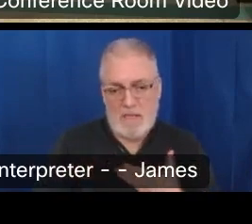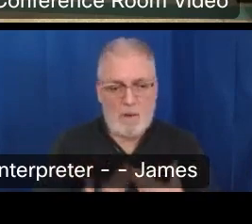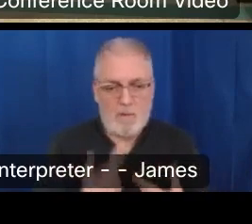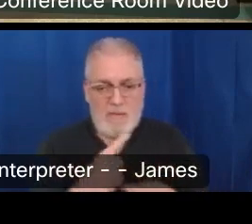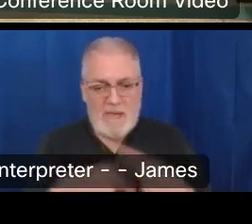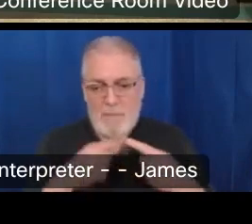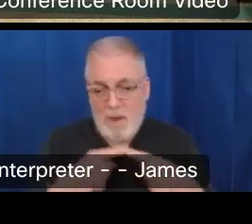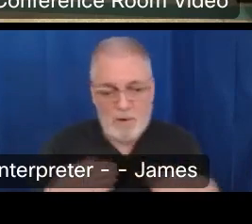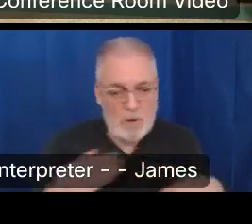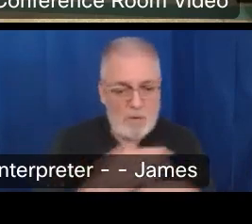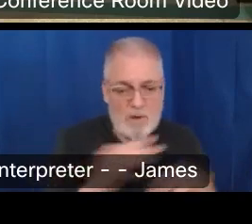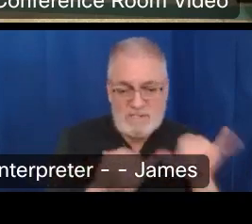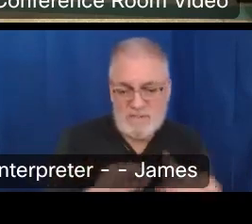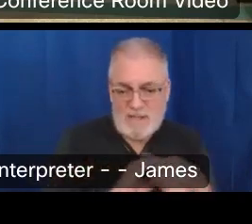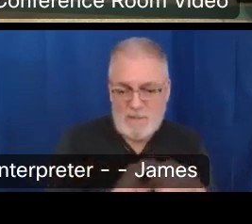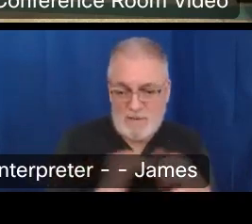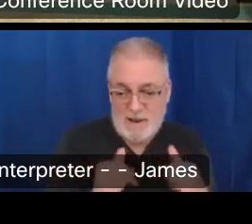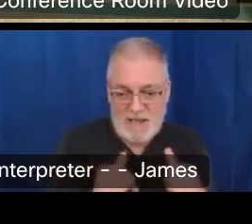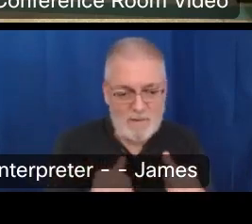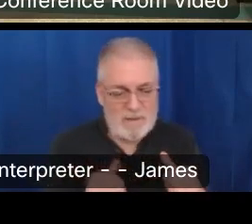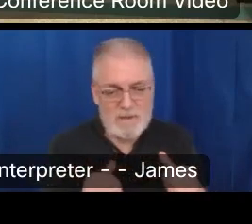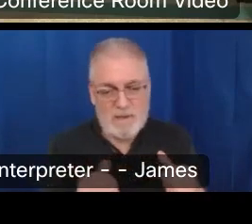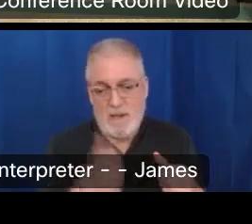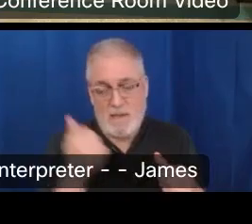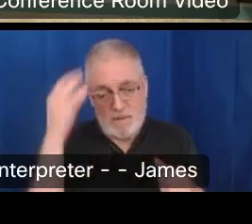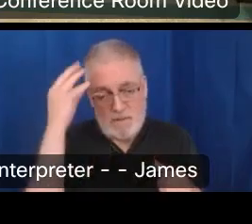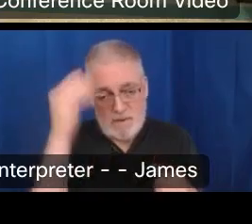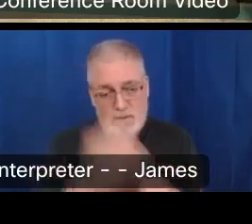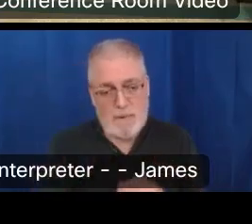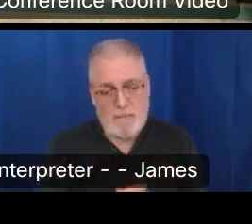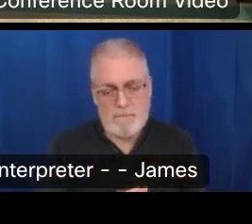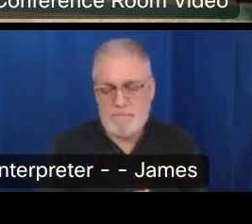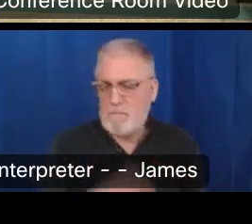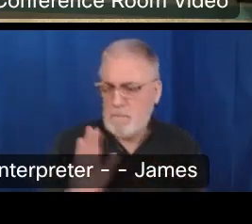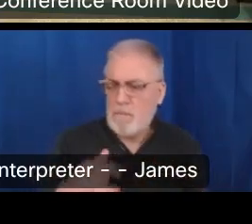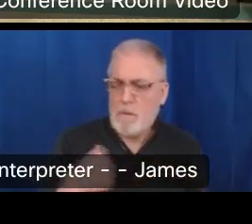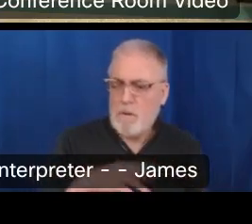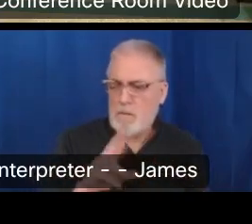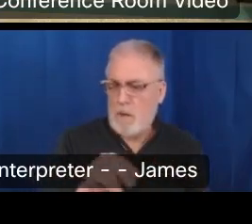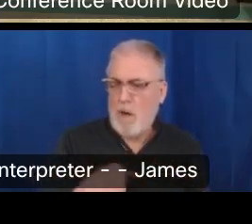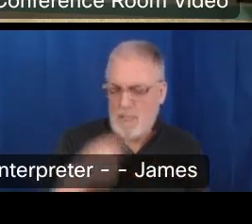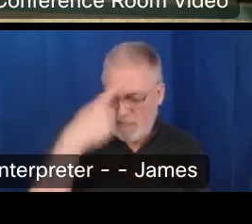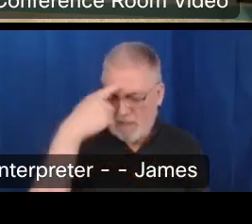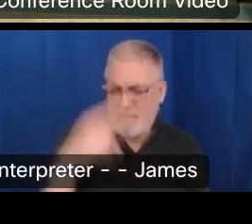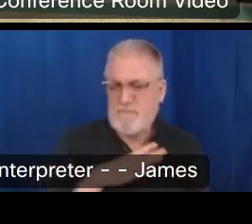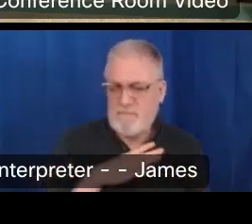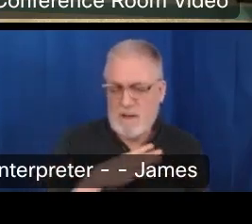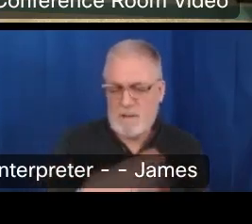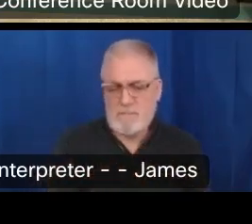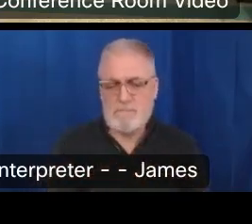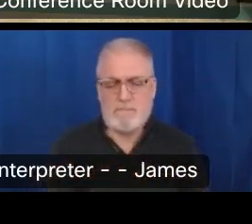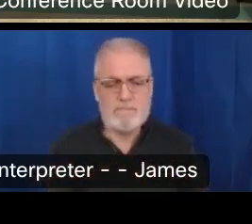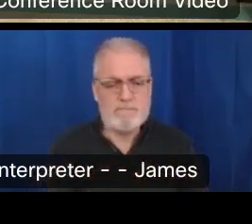now. Any other thoughts on that? I think that's fine. I appreciate that. Okay.